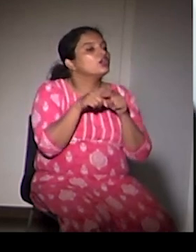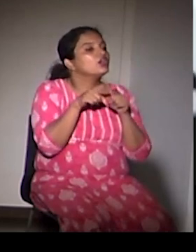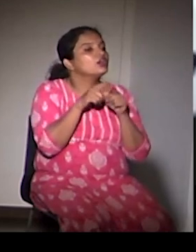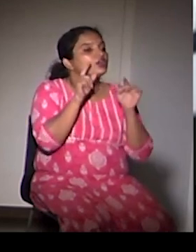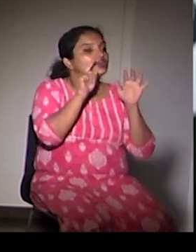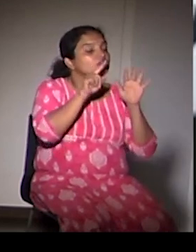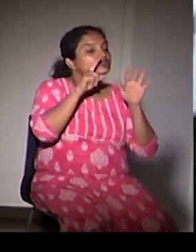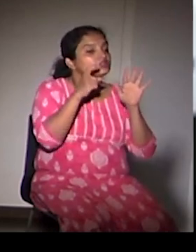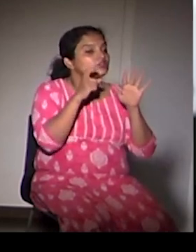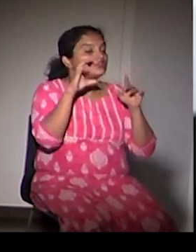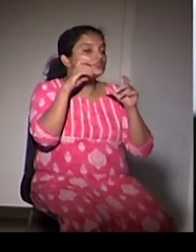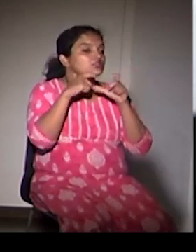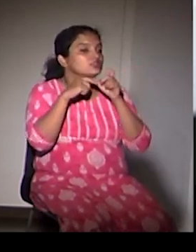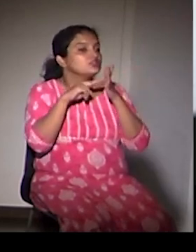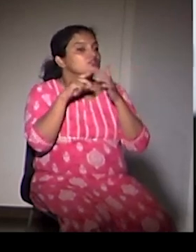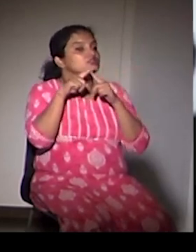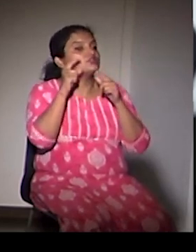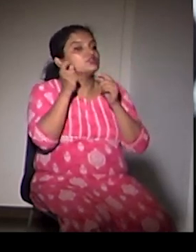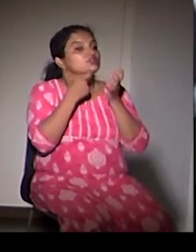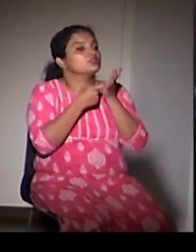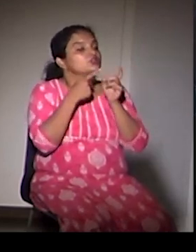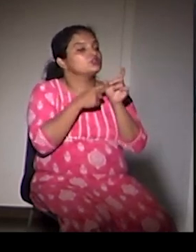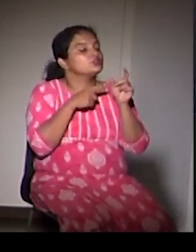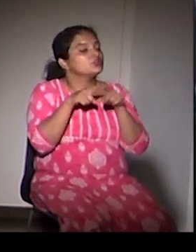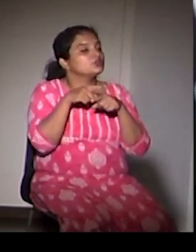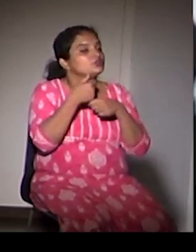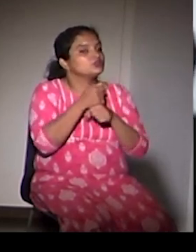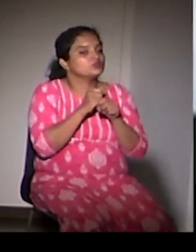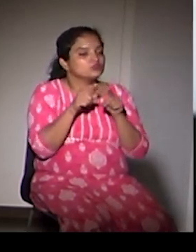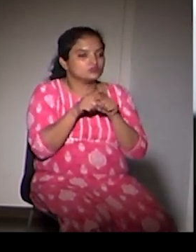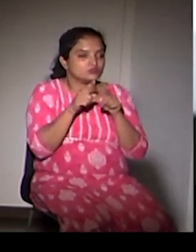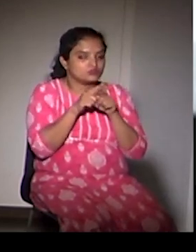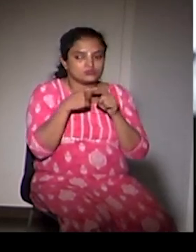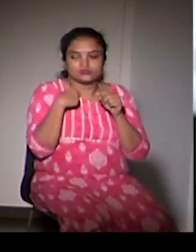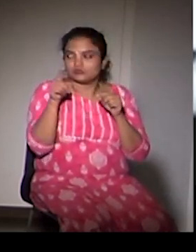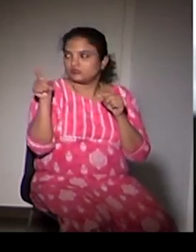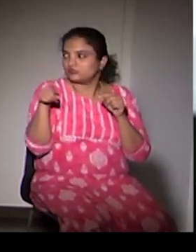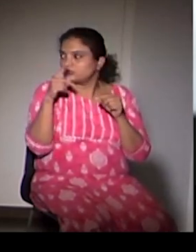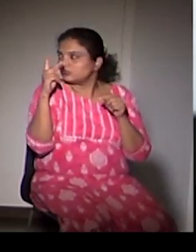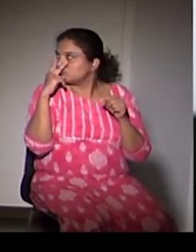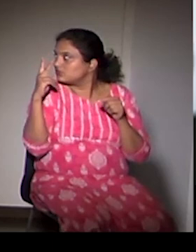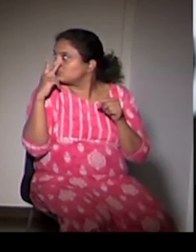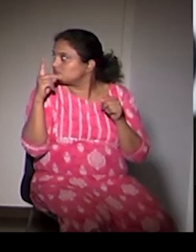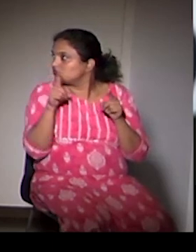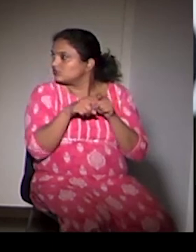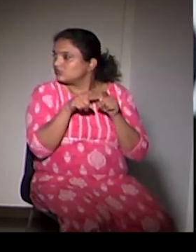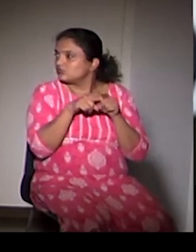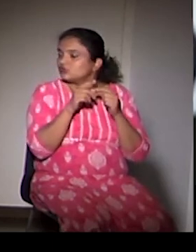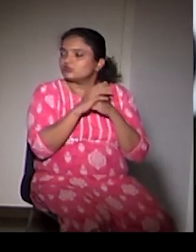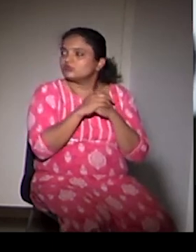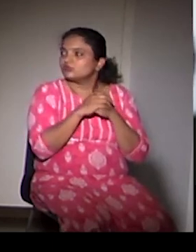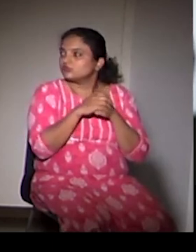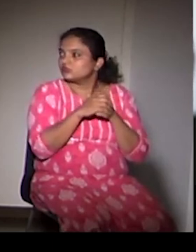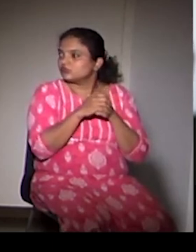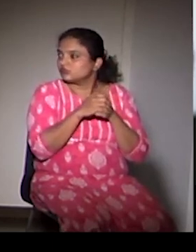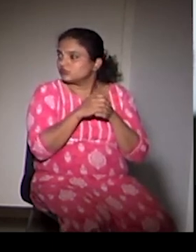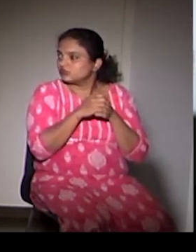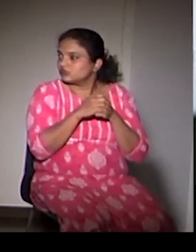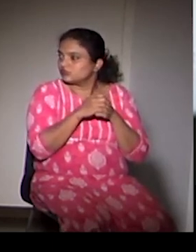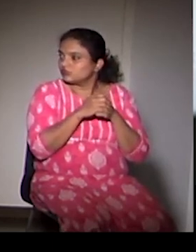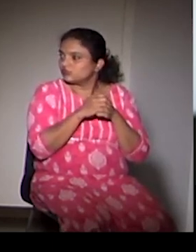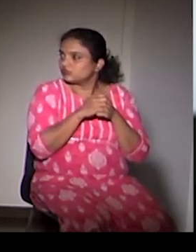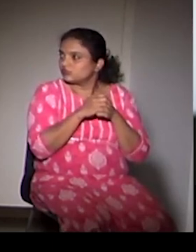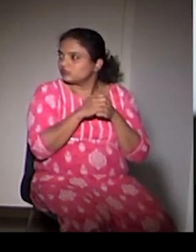it's actually remarkably close to the tiles that you see, certainly in terms of colour, during the Safavid period